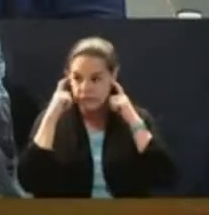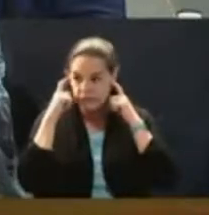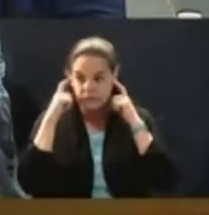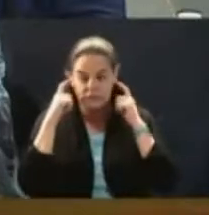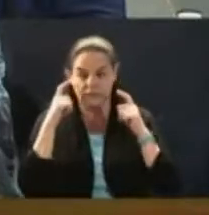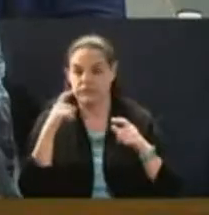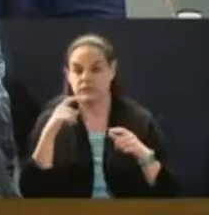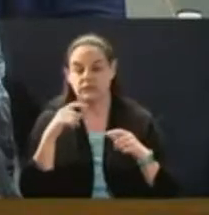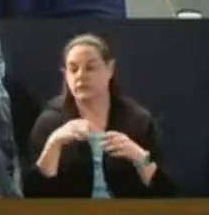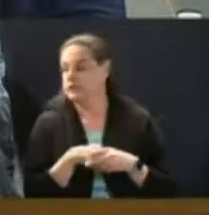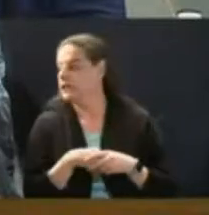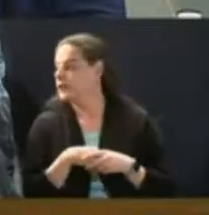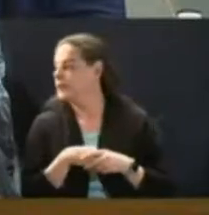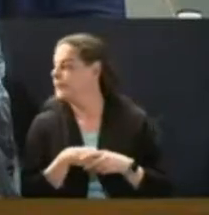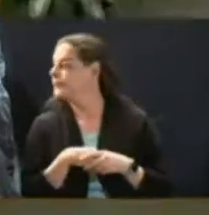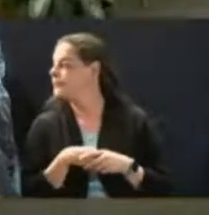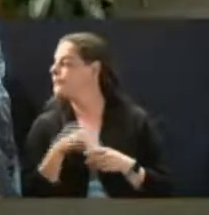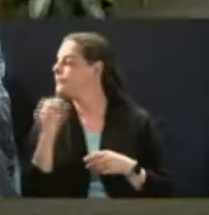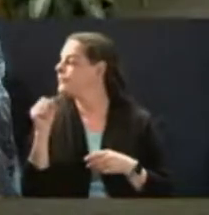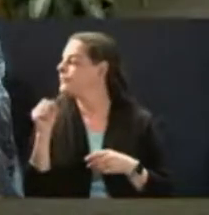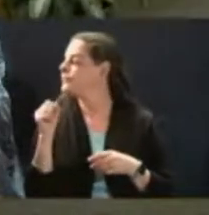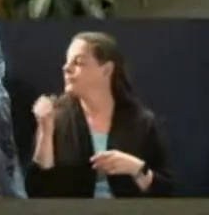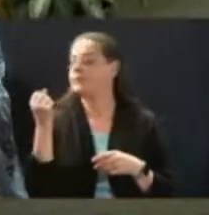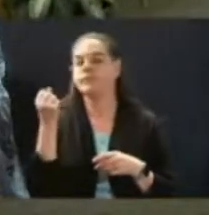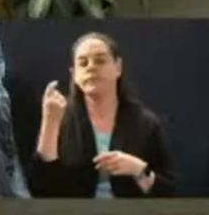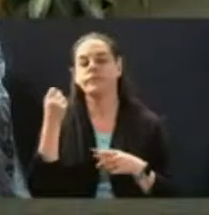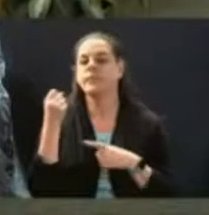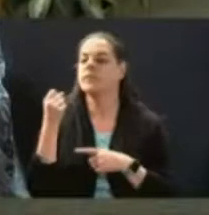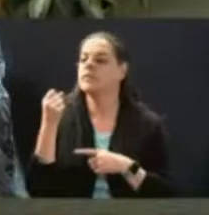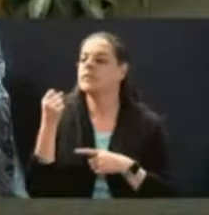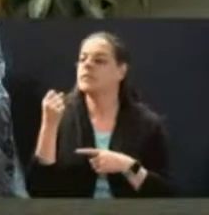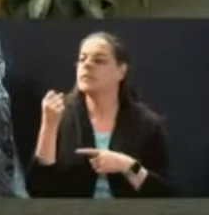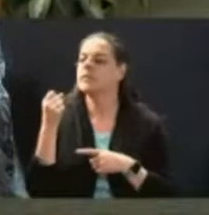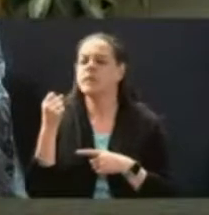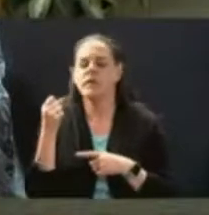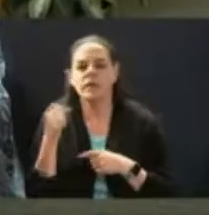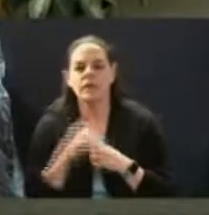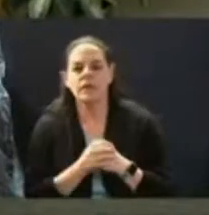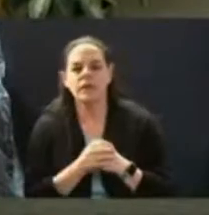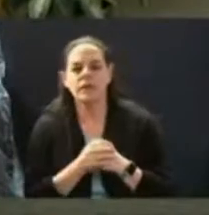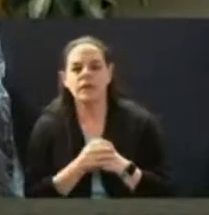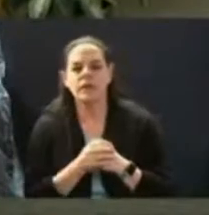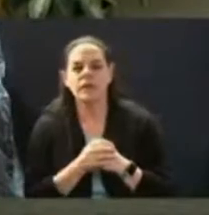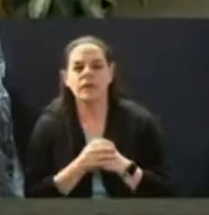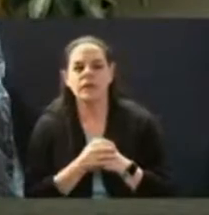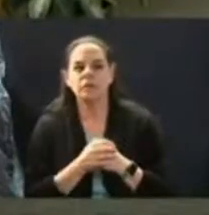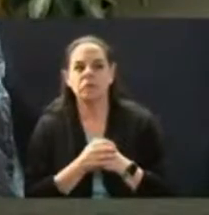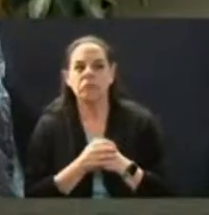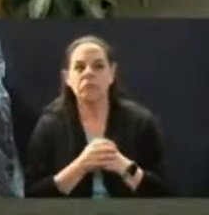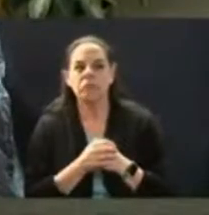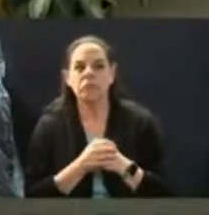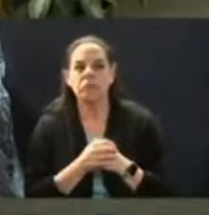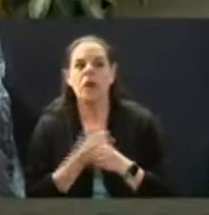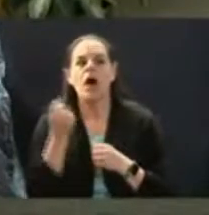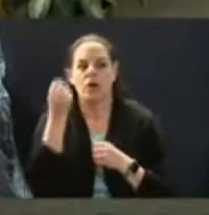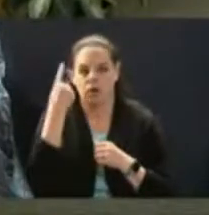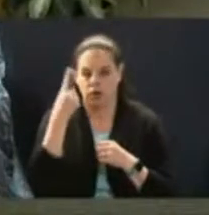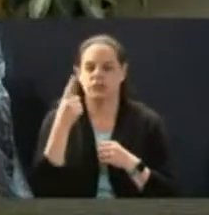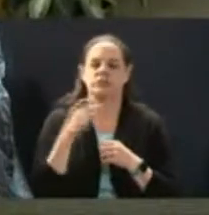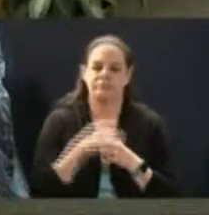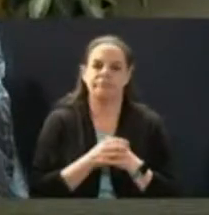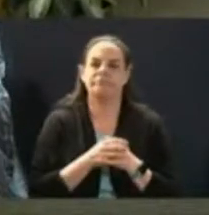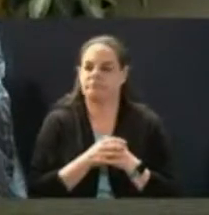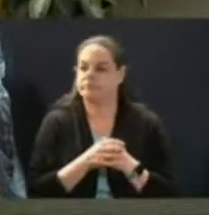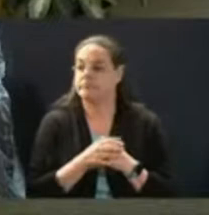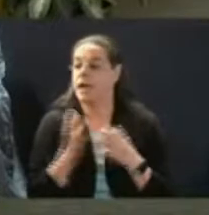item that just got voted down. Yes, I agree, Mr. Watson. Okay, well taken, Mr. Watson. Okay.